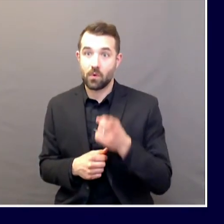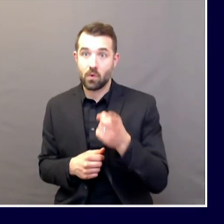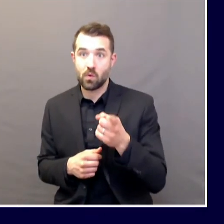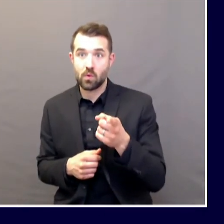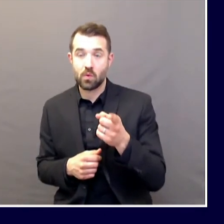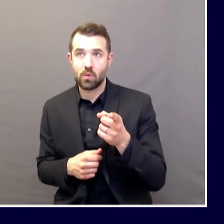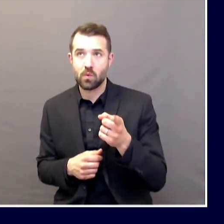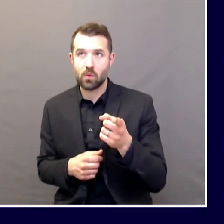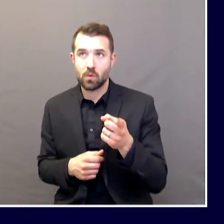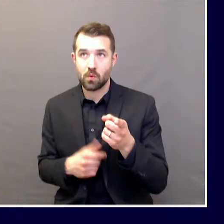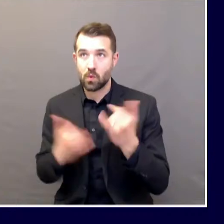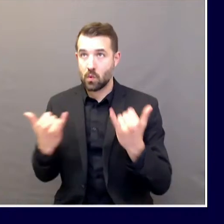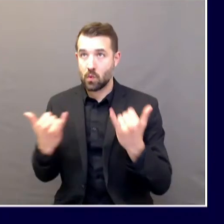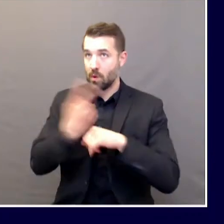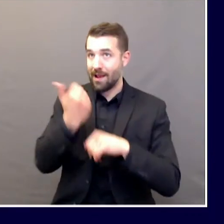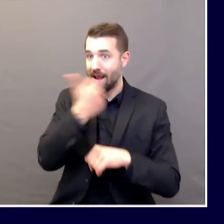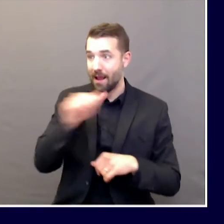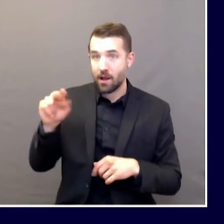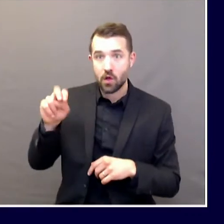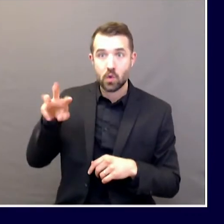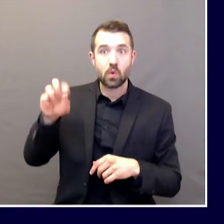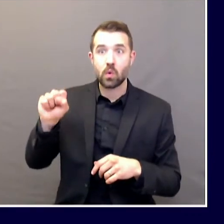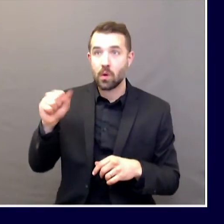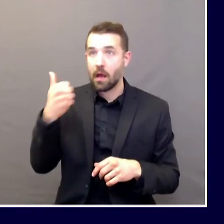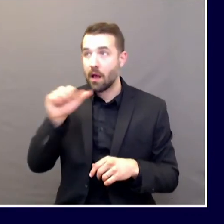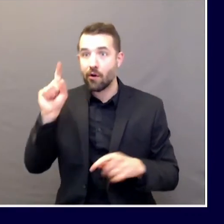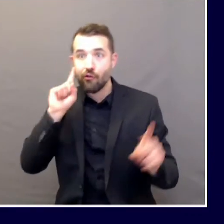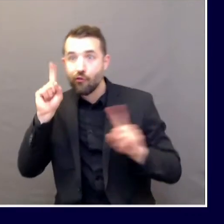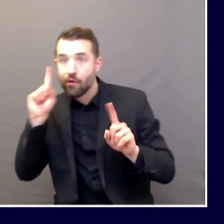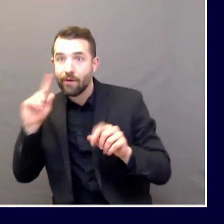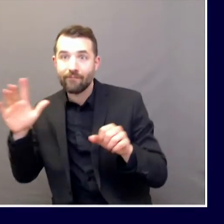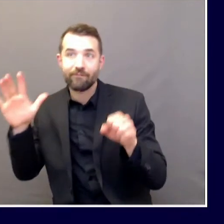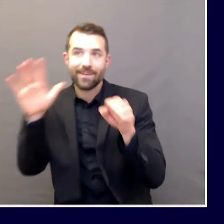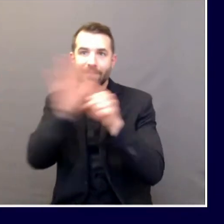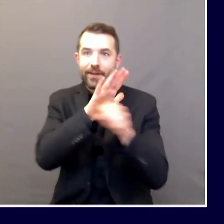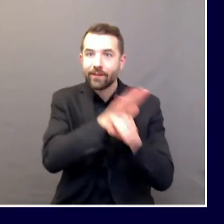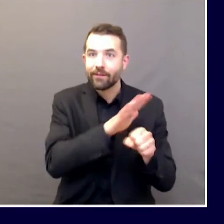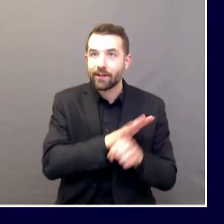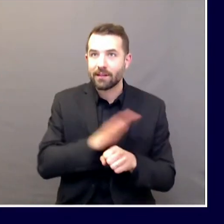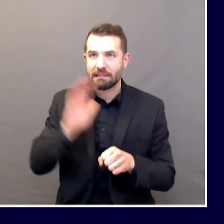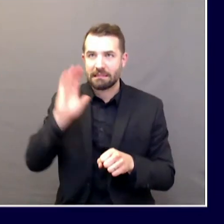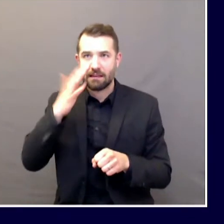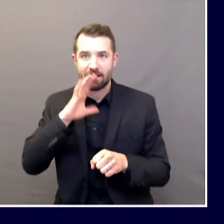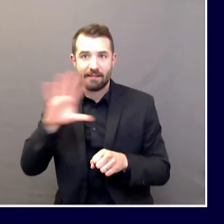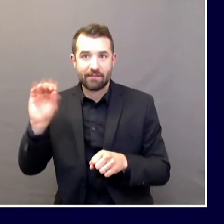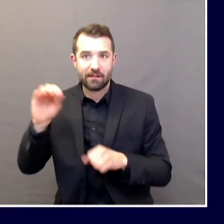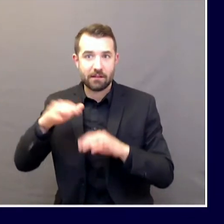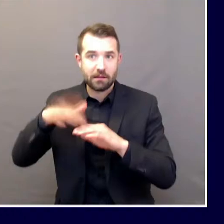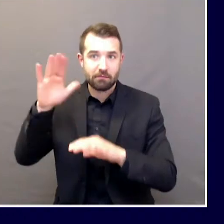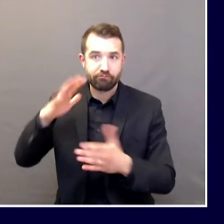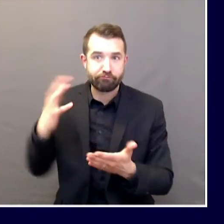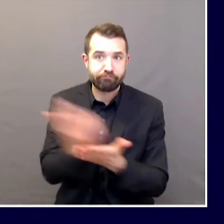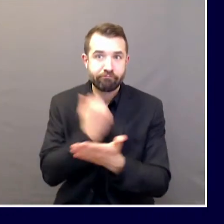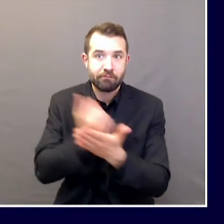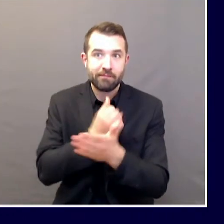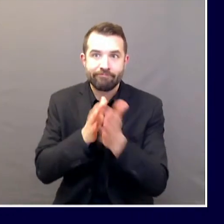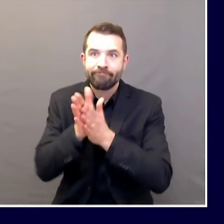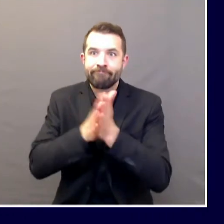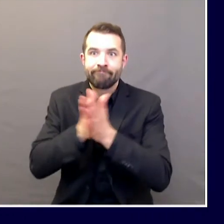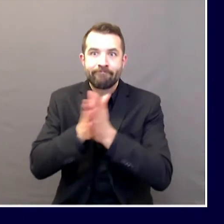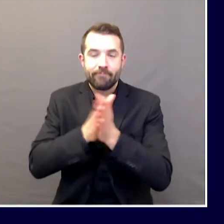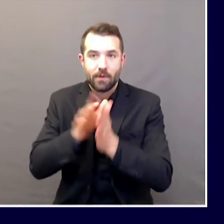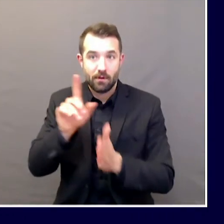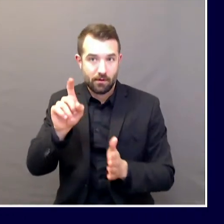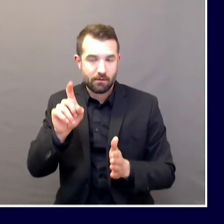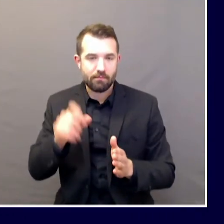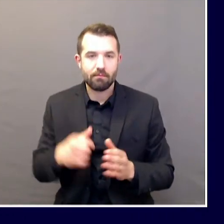clinics? You know, what kind of demand are they seeing? What capacity do they have? And then kind of combining that with what you're expecting for vaccine